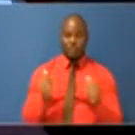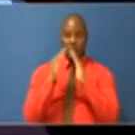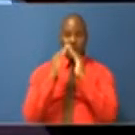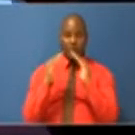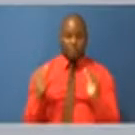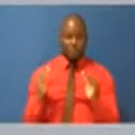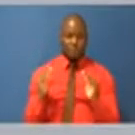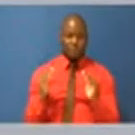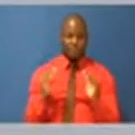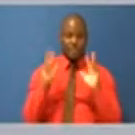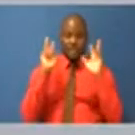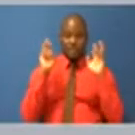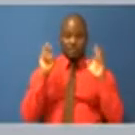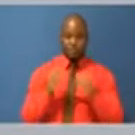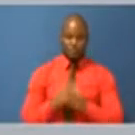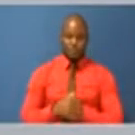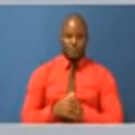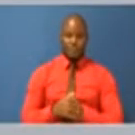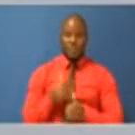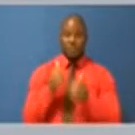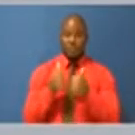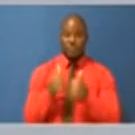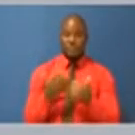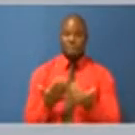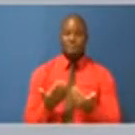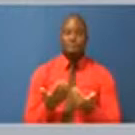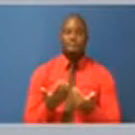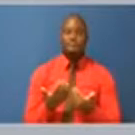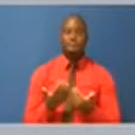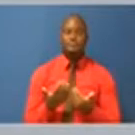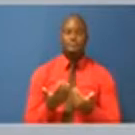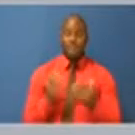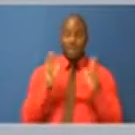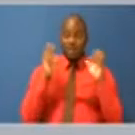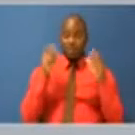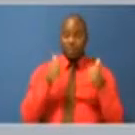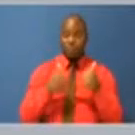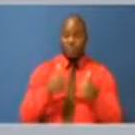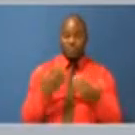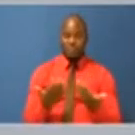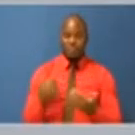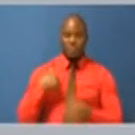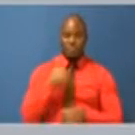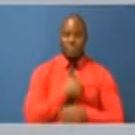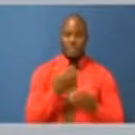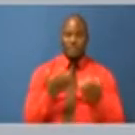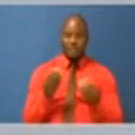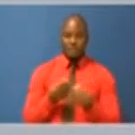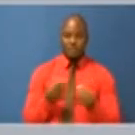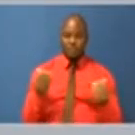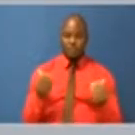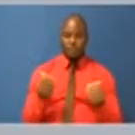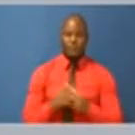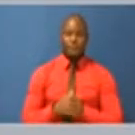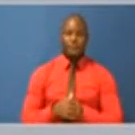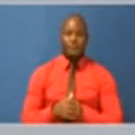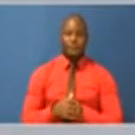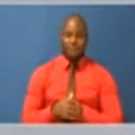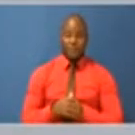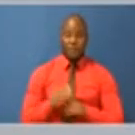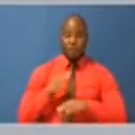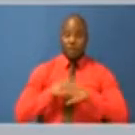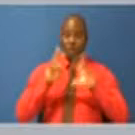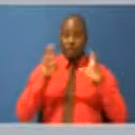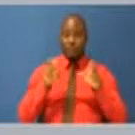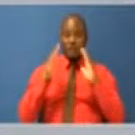housing issue which is a an issue which we need to handle on the